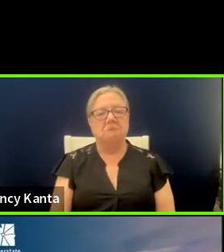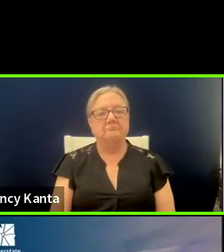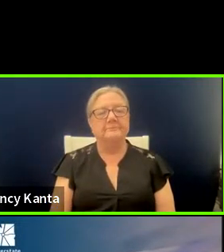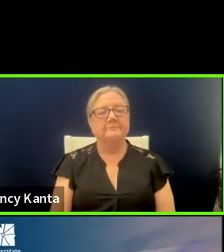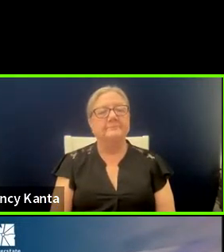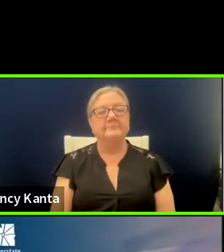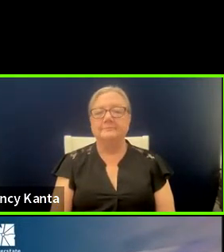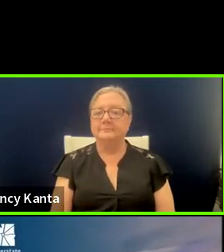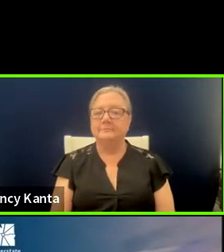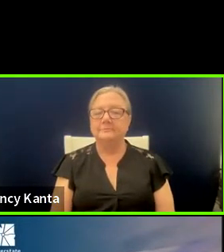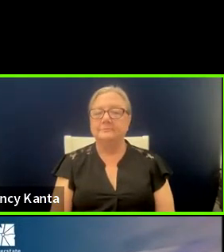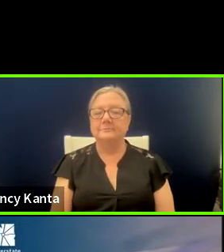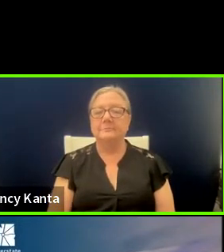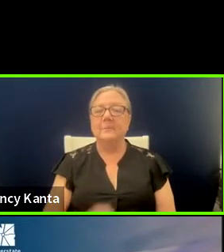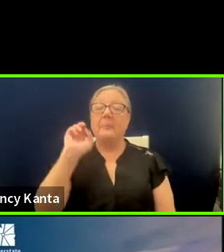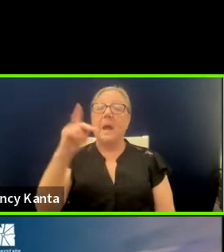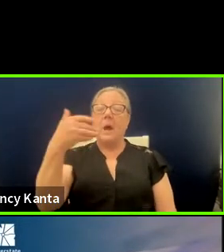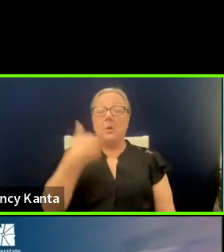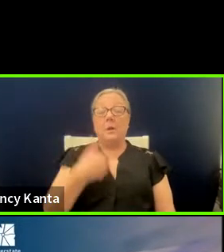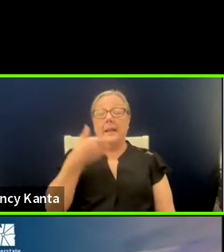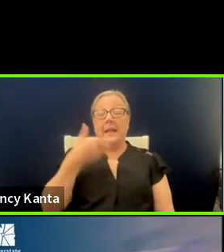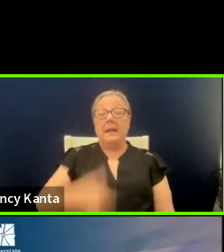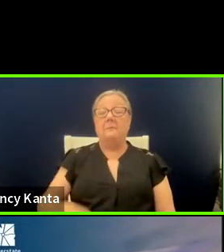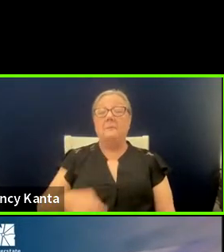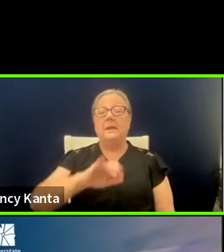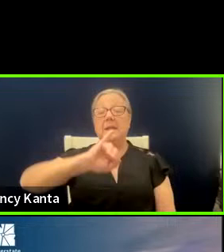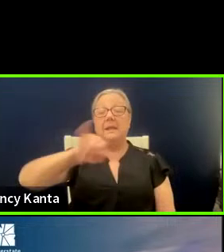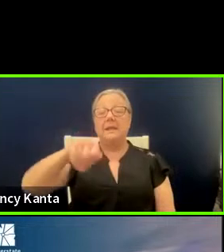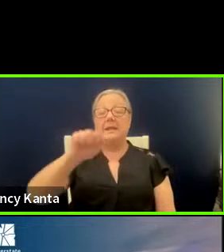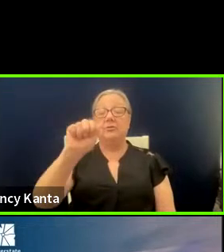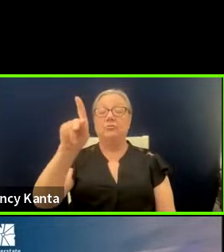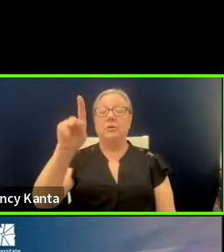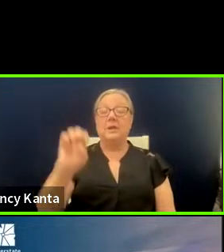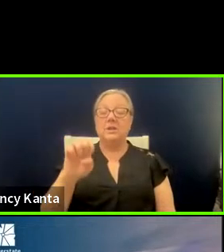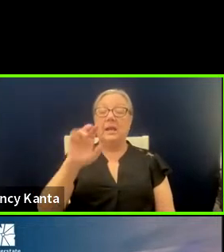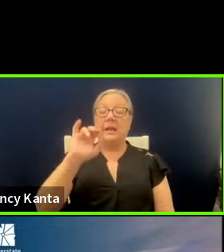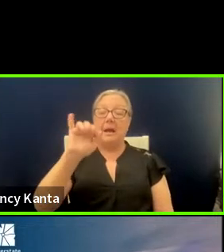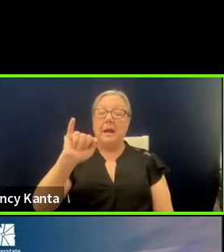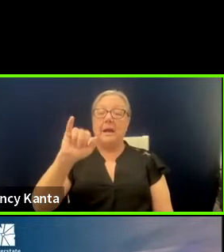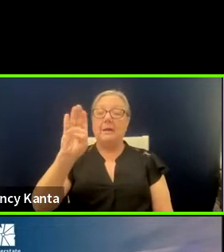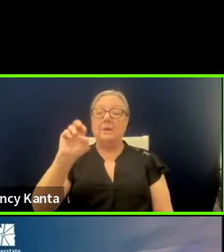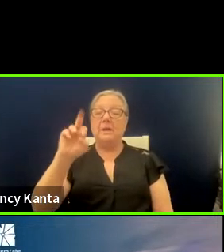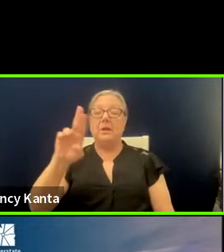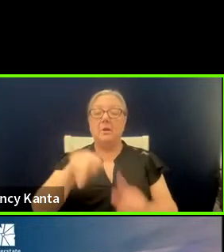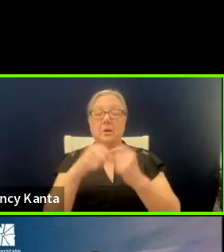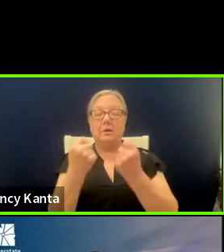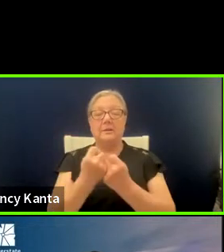All right, I'll go. Jake War, IBR Equity Team. I'll pass it over to Emily.